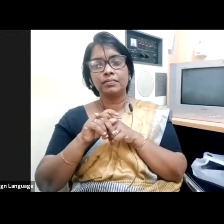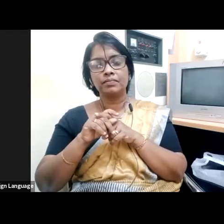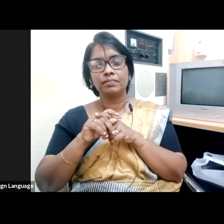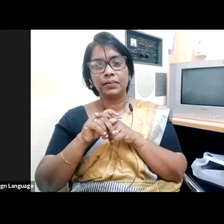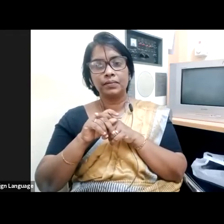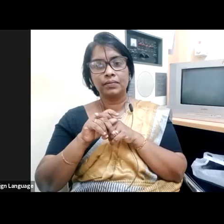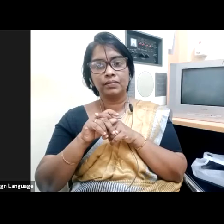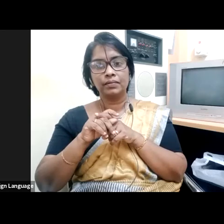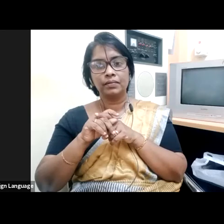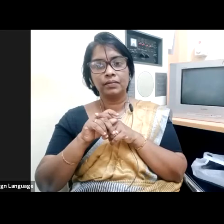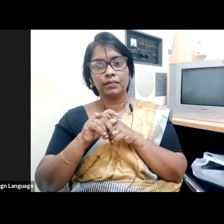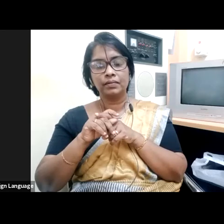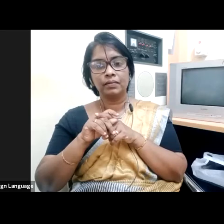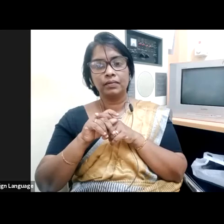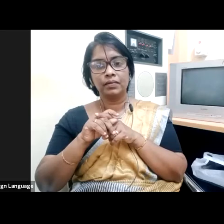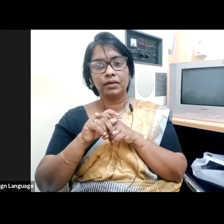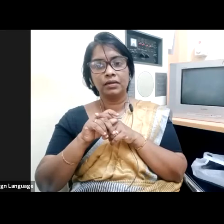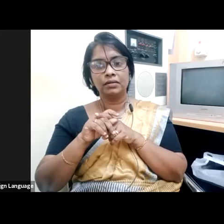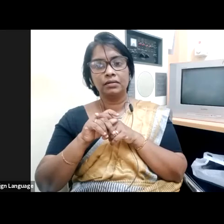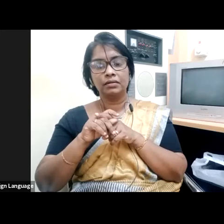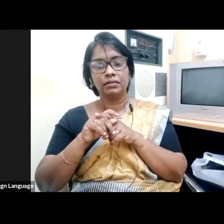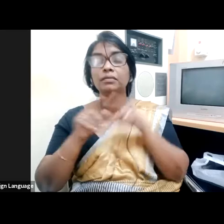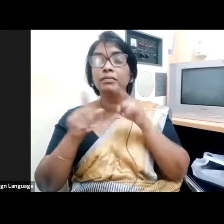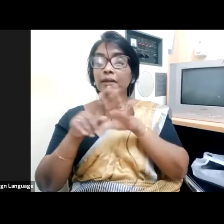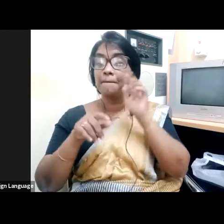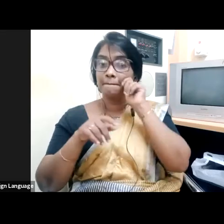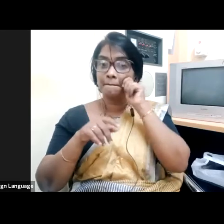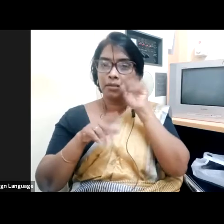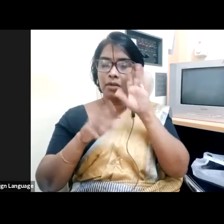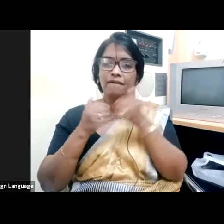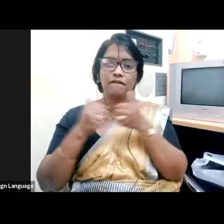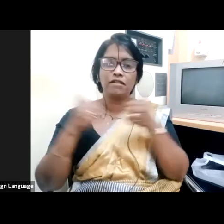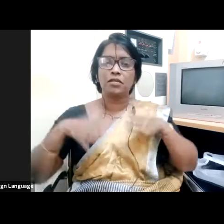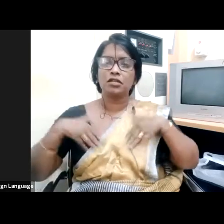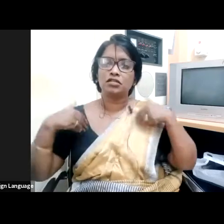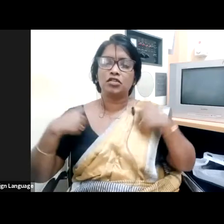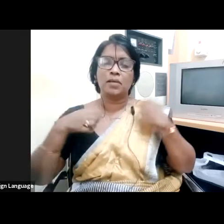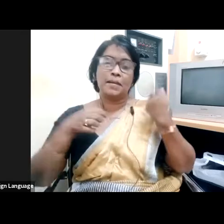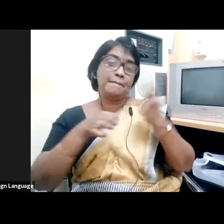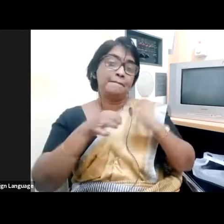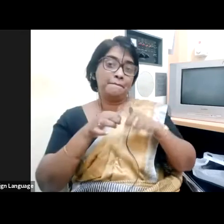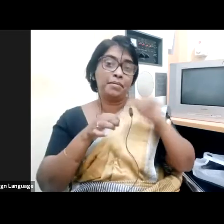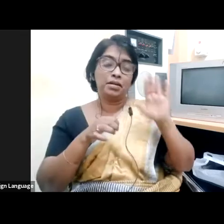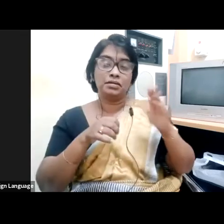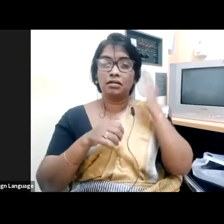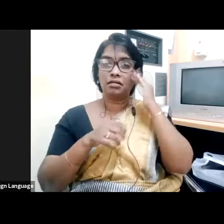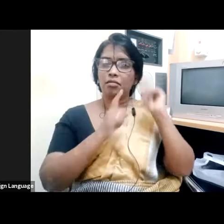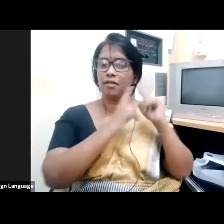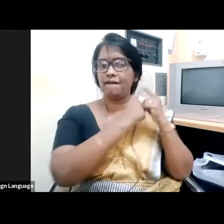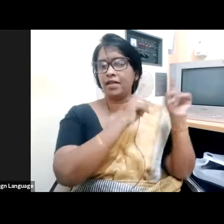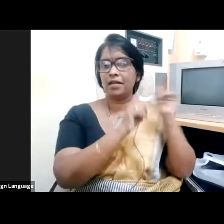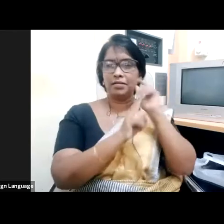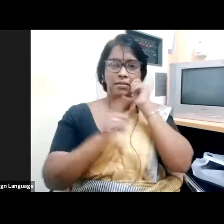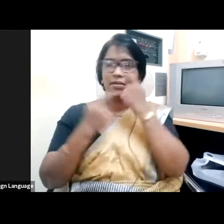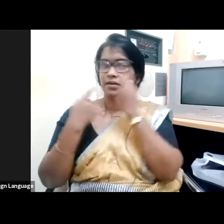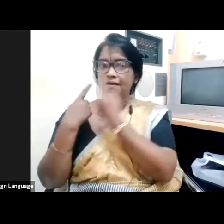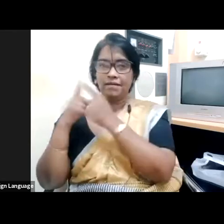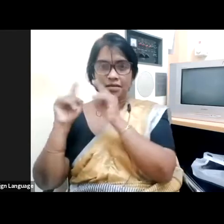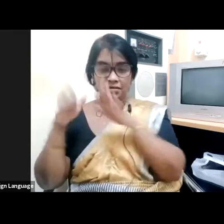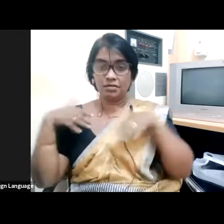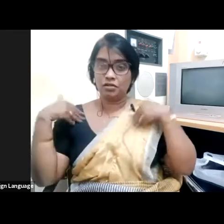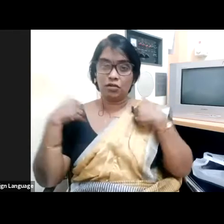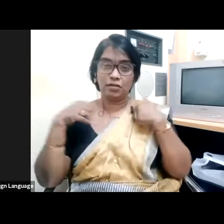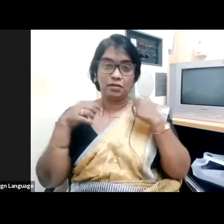need to address and be mindful. Women will go through maternity, but also through postpartum phase. And that has been also something which can lead